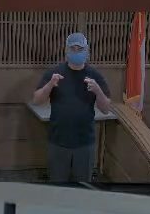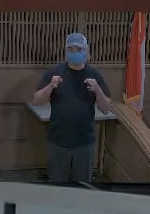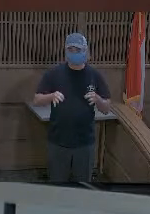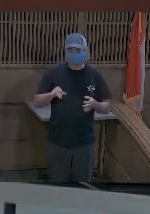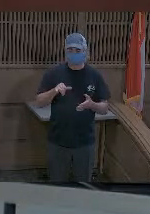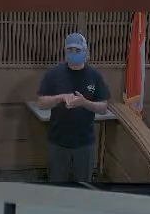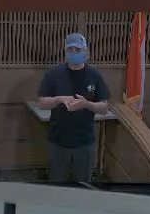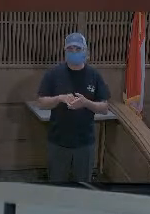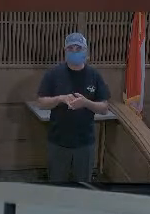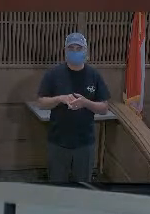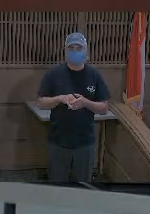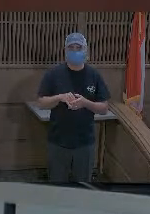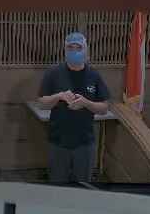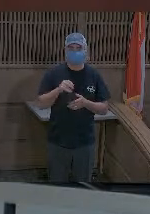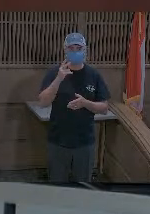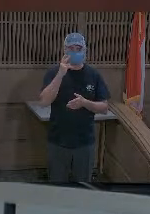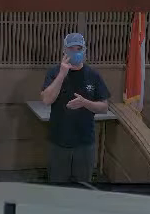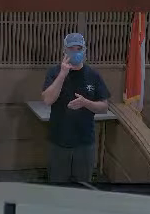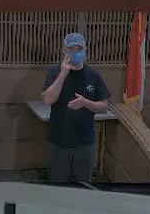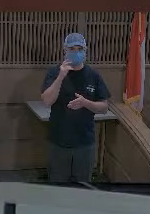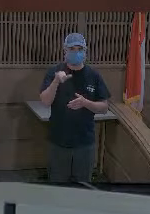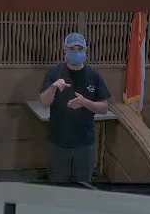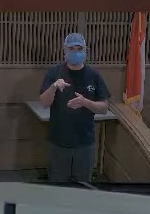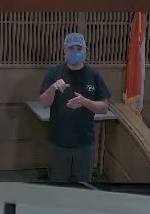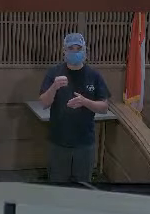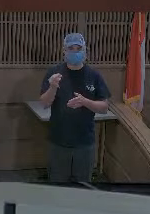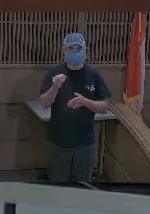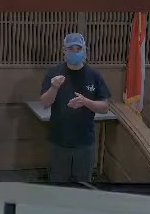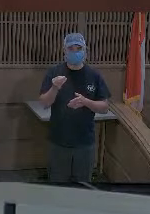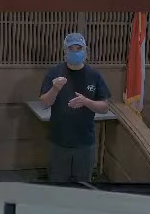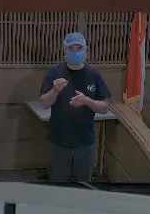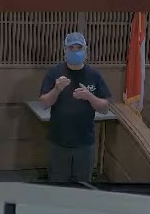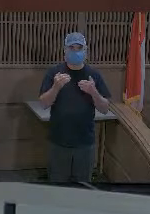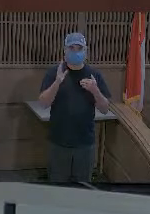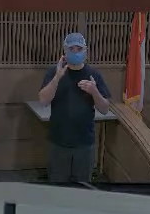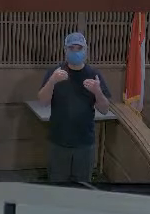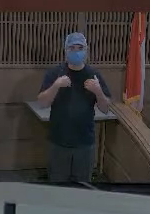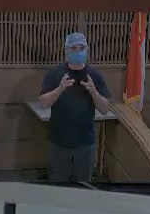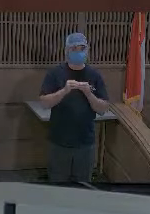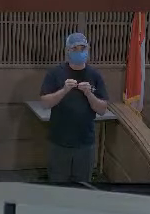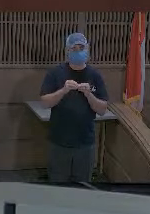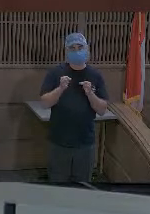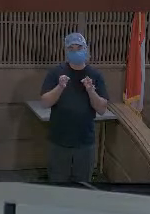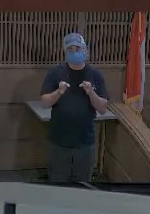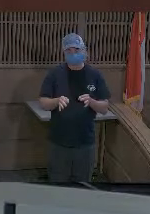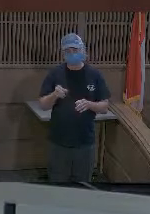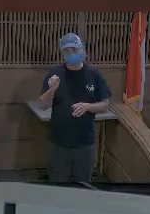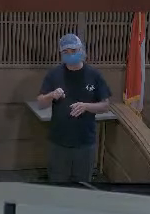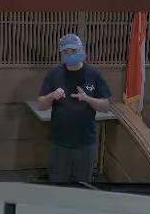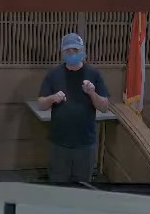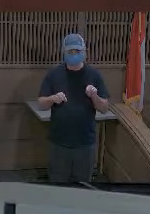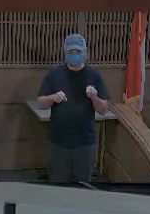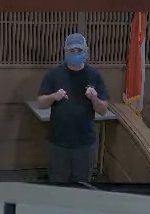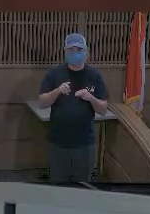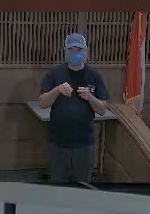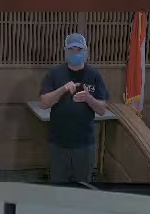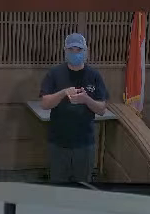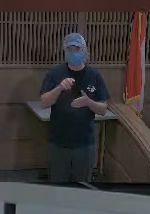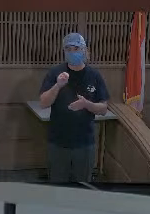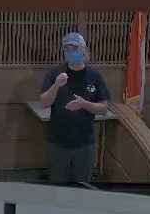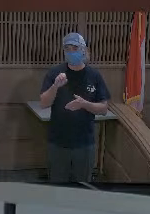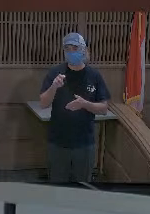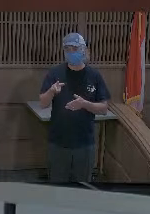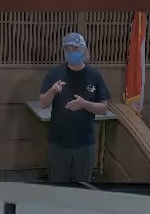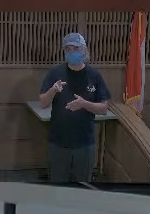that probably on Monday at the Dougherty County Commission meeting. So more information will follow